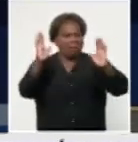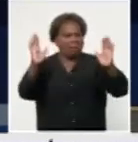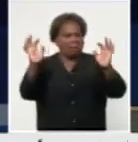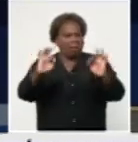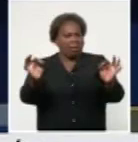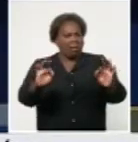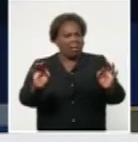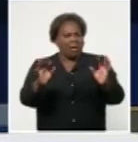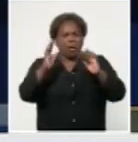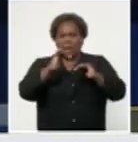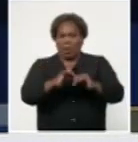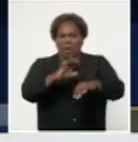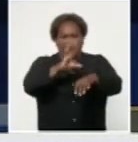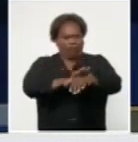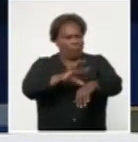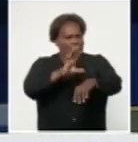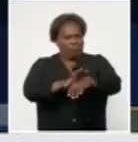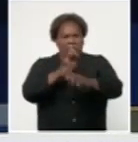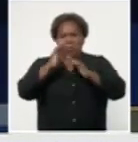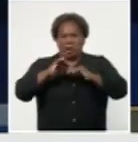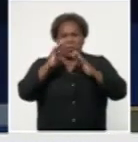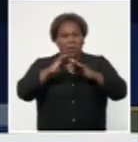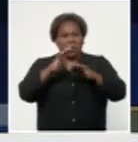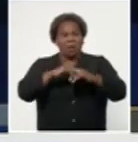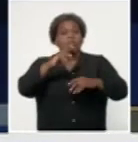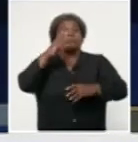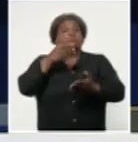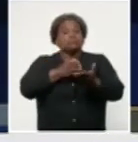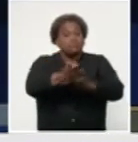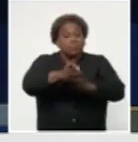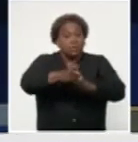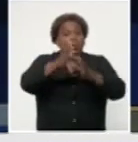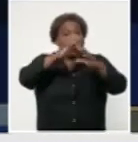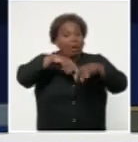58 remain admitted to our hospitals.